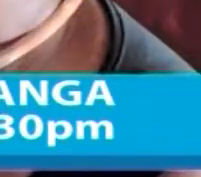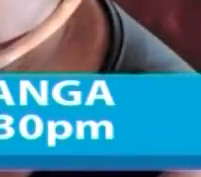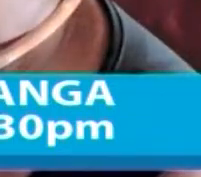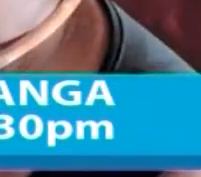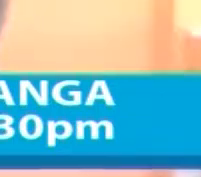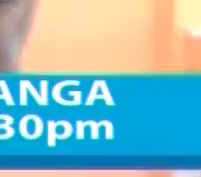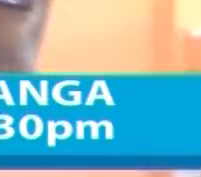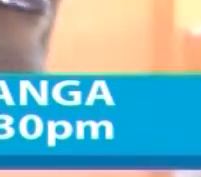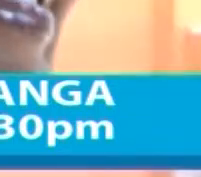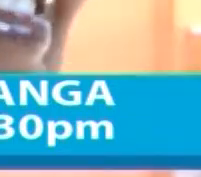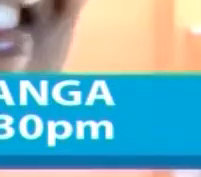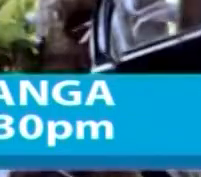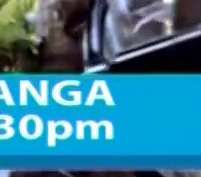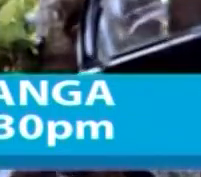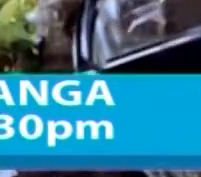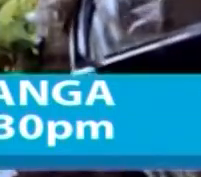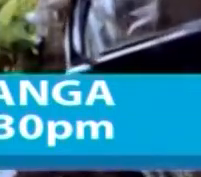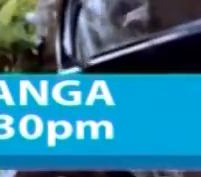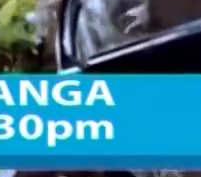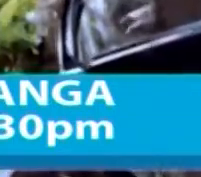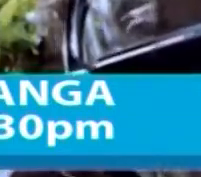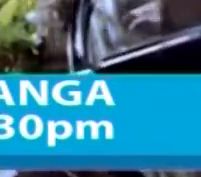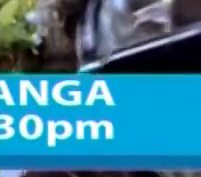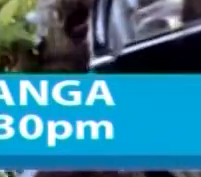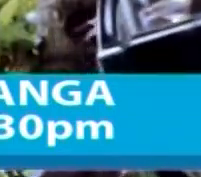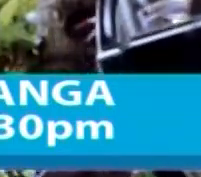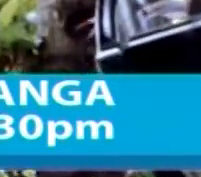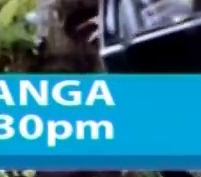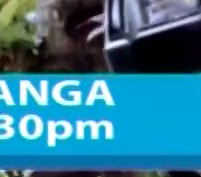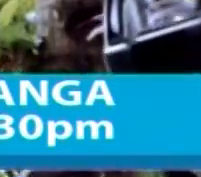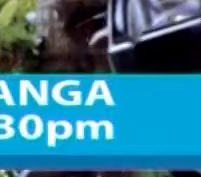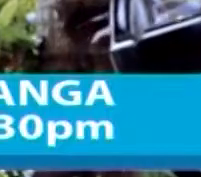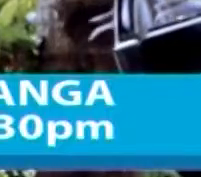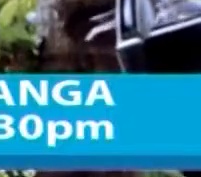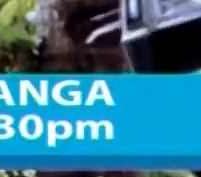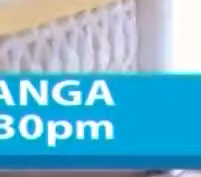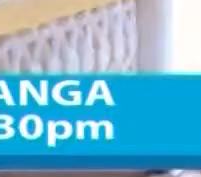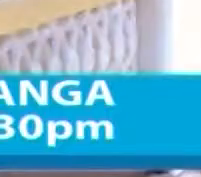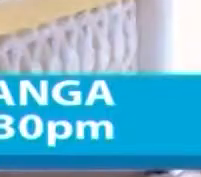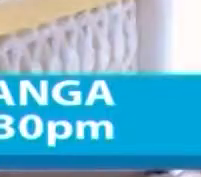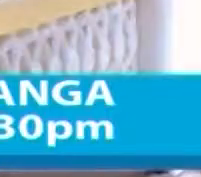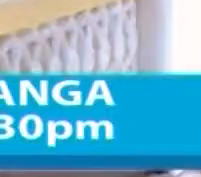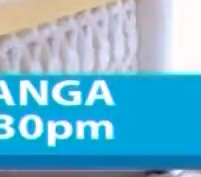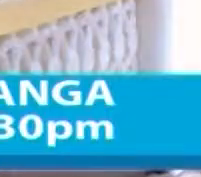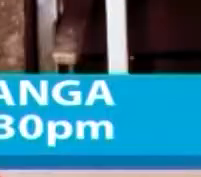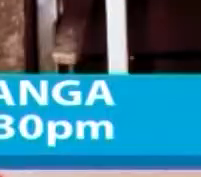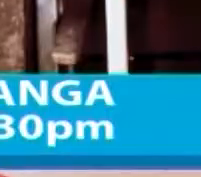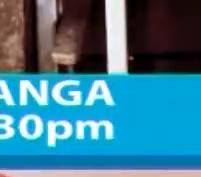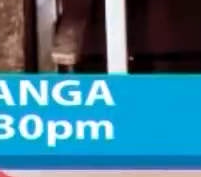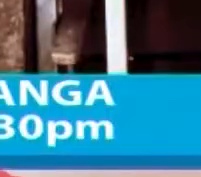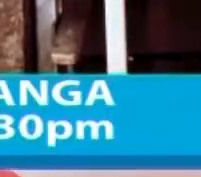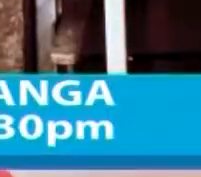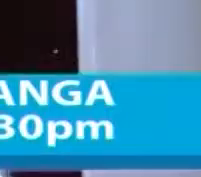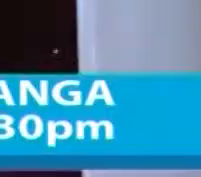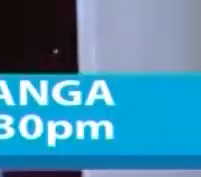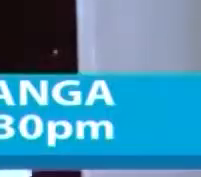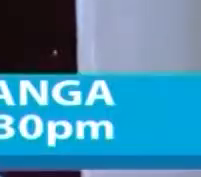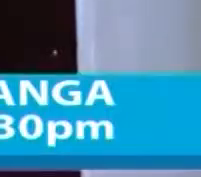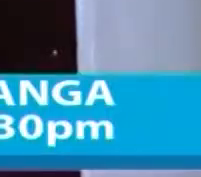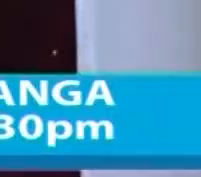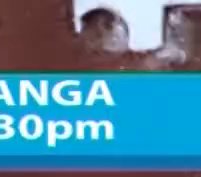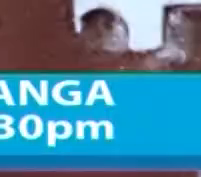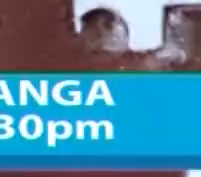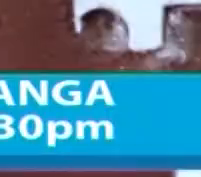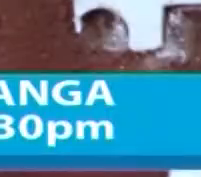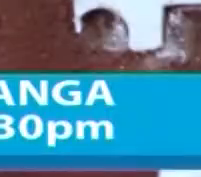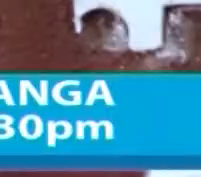your own risk. Wow. Yaani kila siku kila nikikukanya wewe usikii waleta ukibadilisha tu. Mimi ni tajiri bwana. Basi uniambia ujeoe. Huyu nani baba